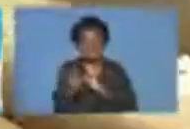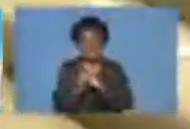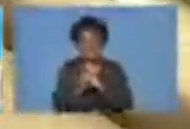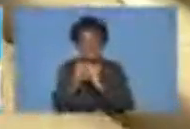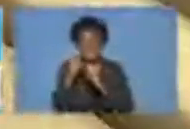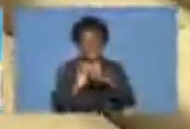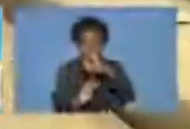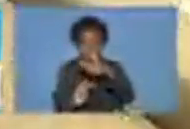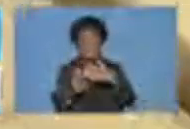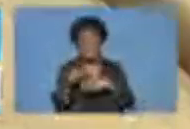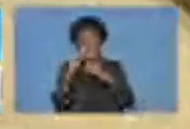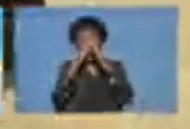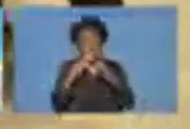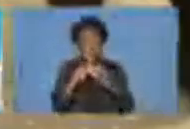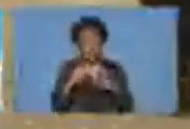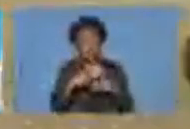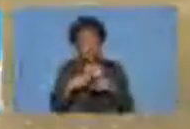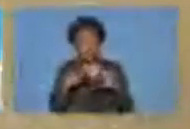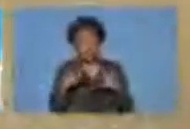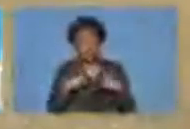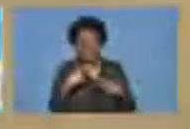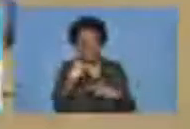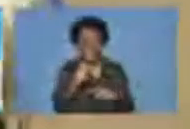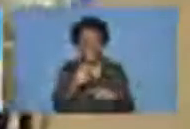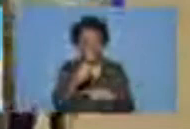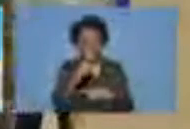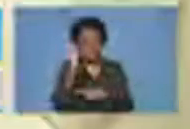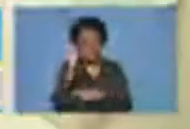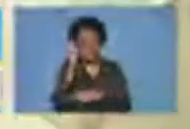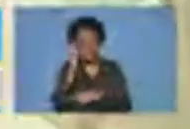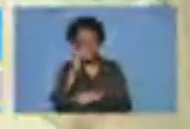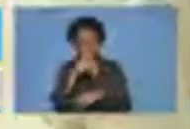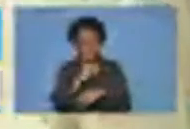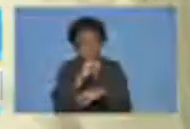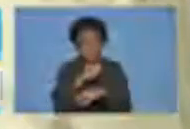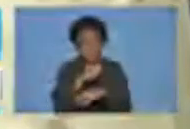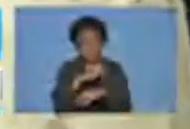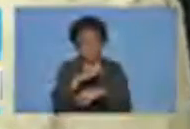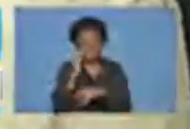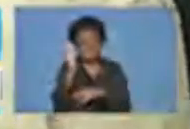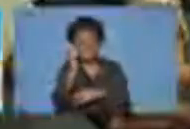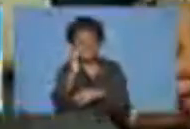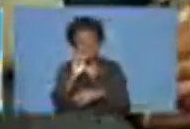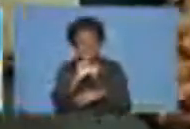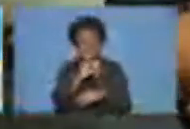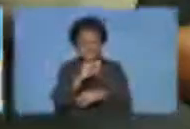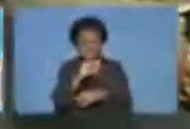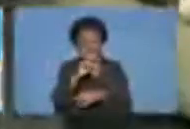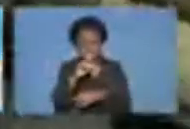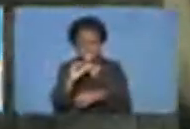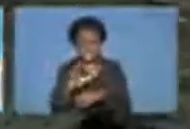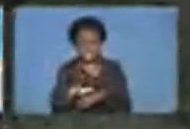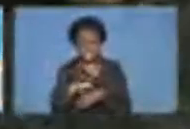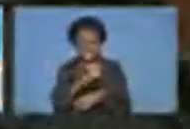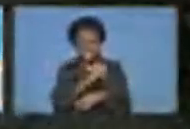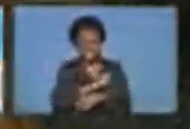And then, of course, we had one apostle, Bishop Pastor Samuel Cornish, all the way out of Abigail